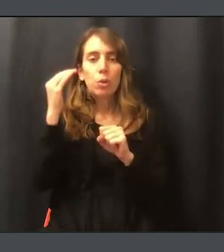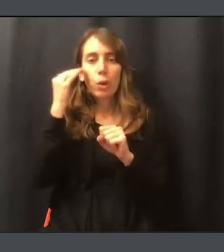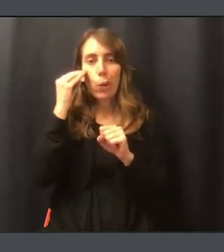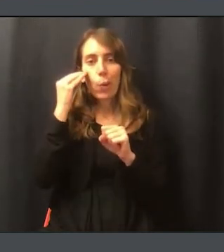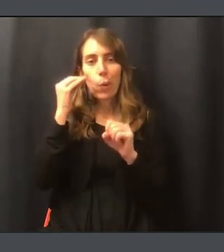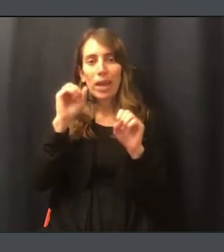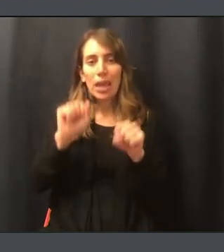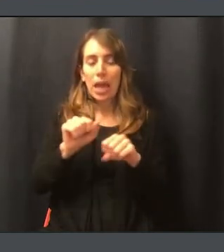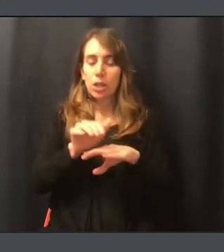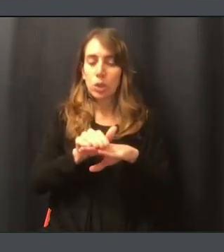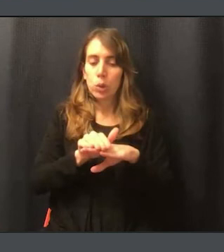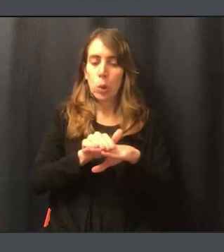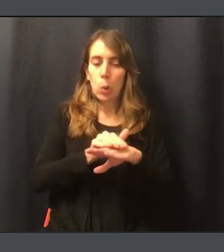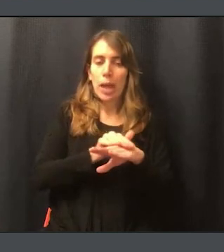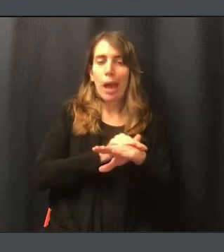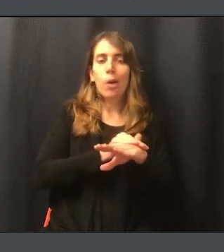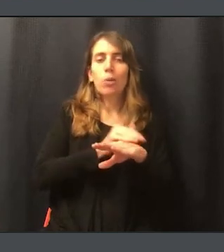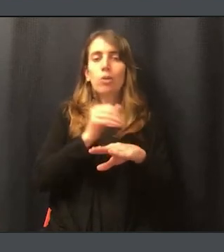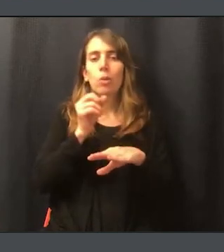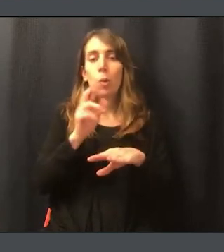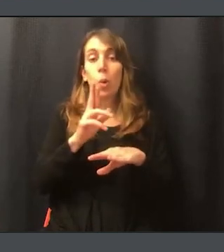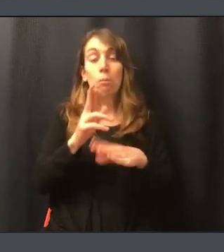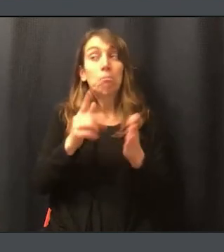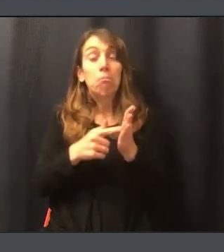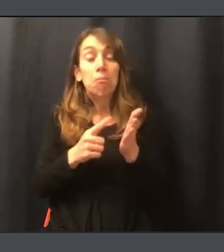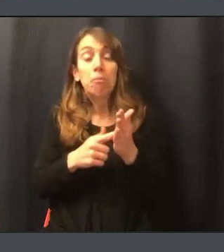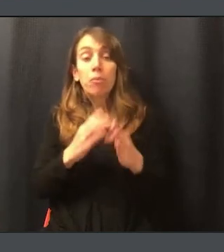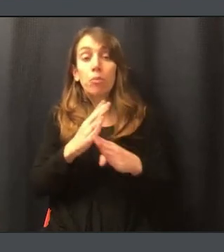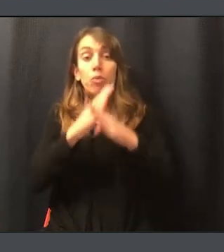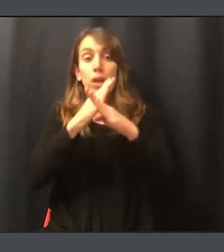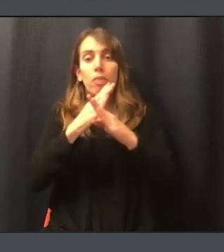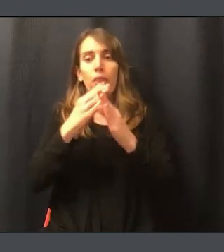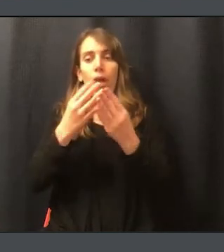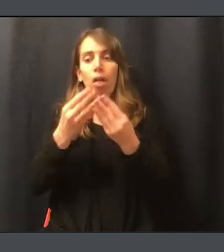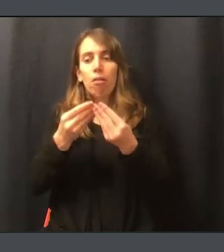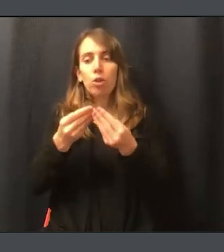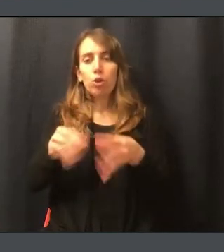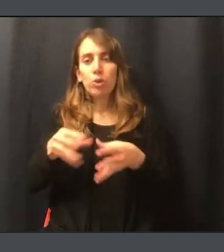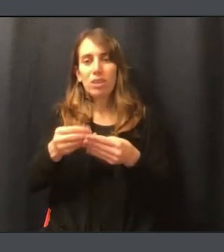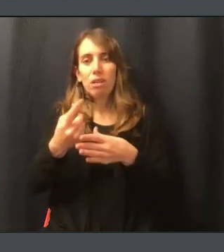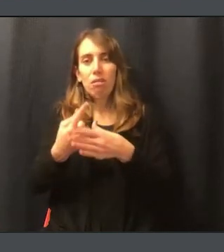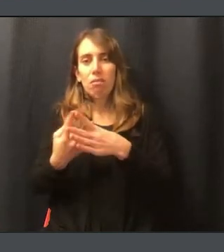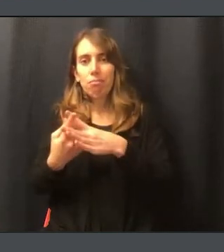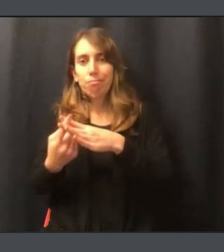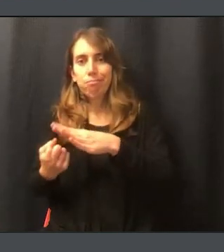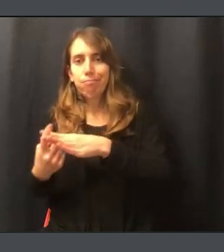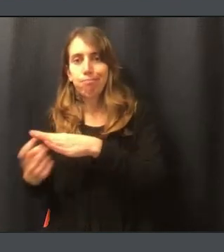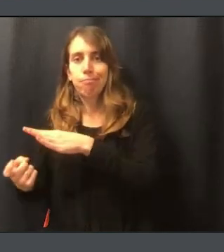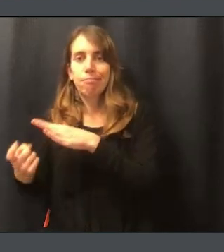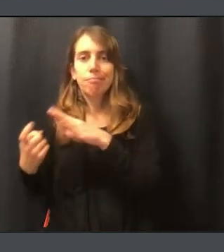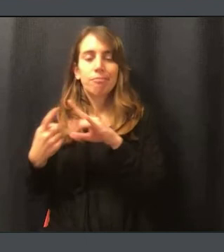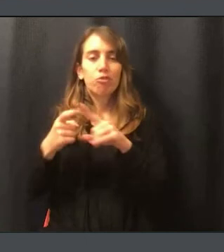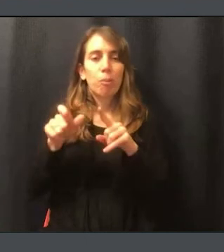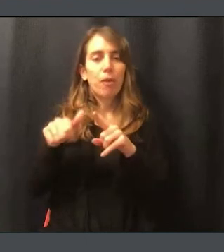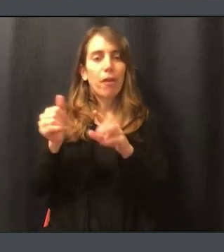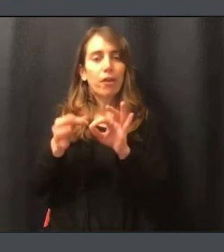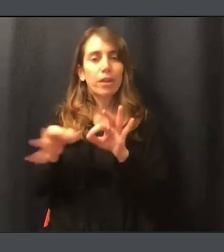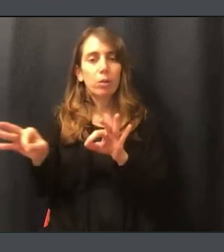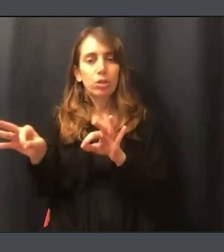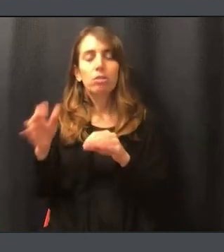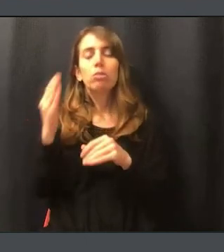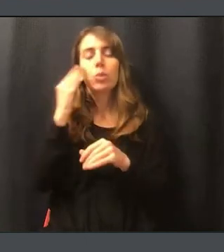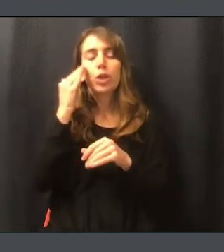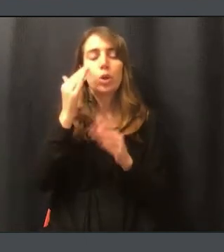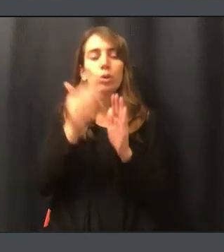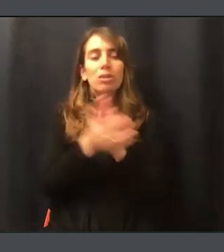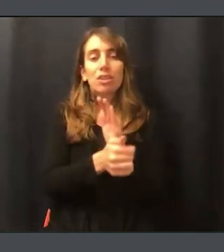to slow down or sometimes prevent the attrition of the other language. And we know that skills can transfer.